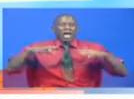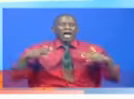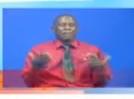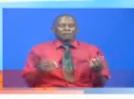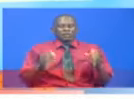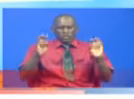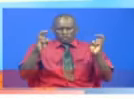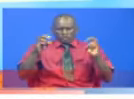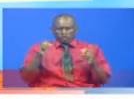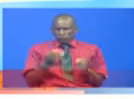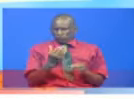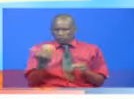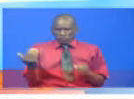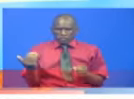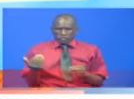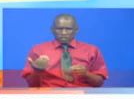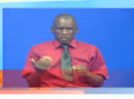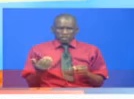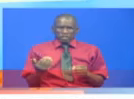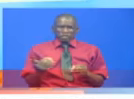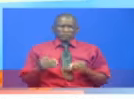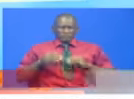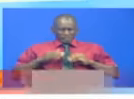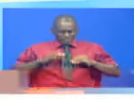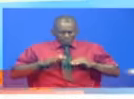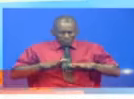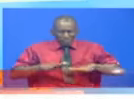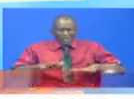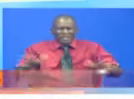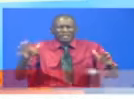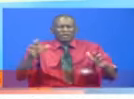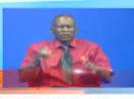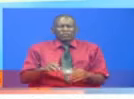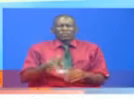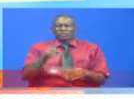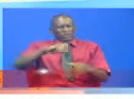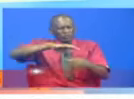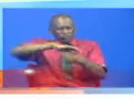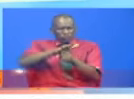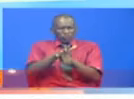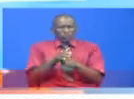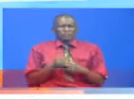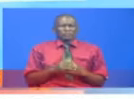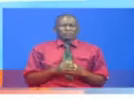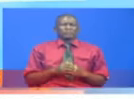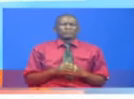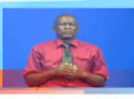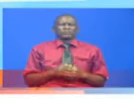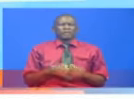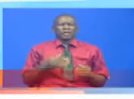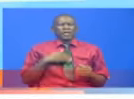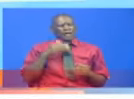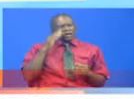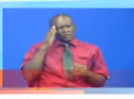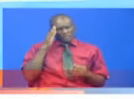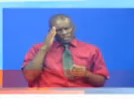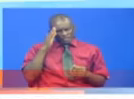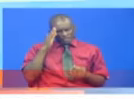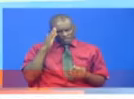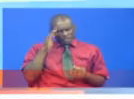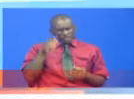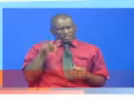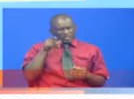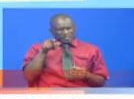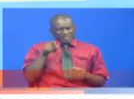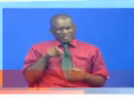issue of children being super spreaders of the disease. I think the verdict is not yet out